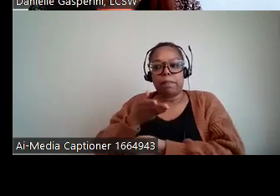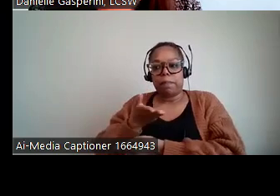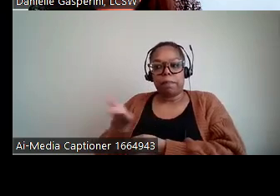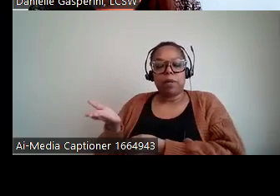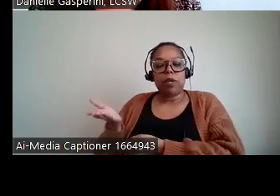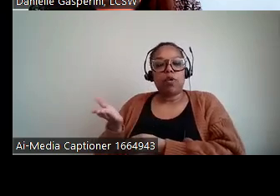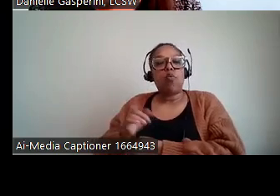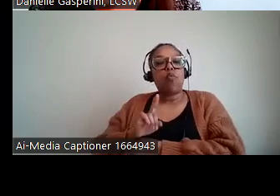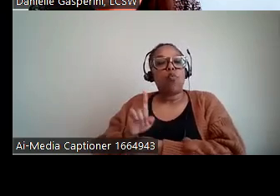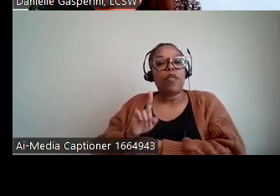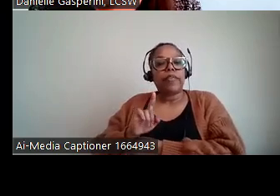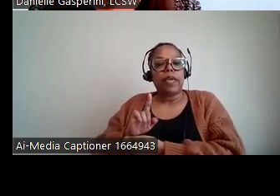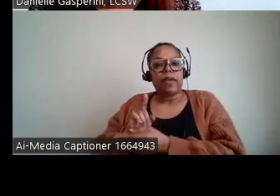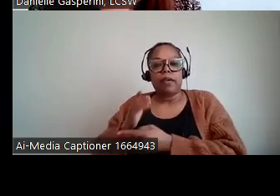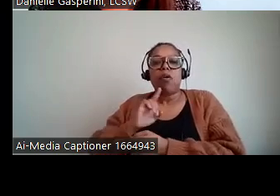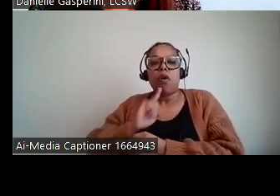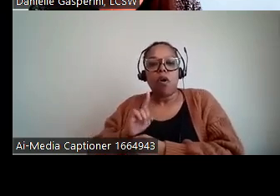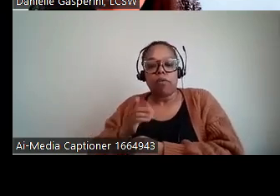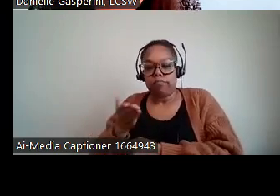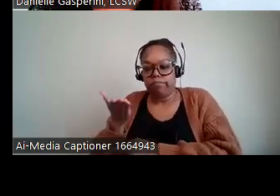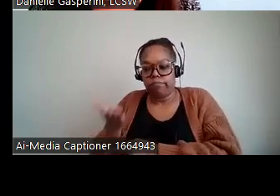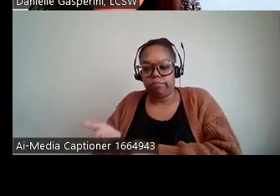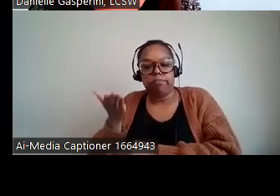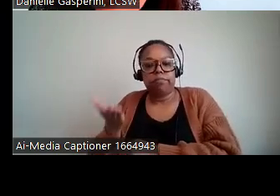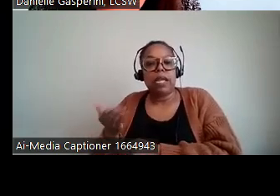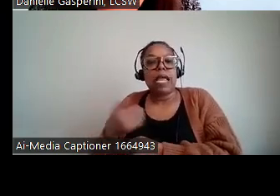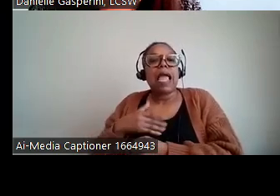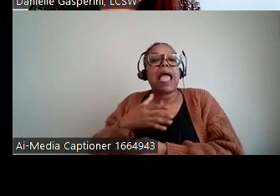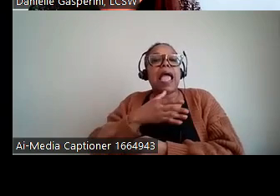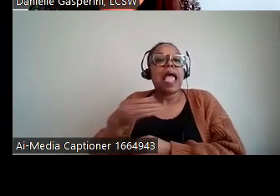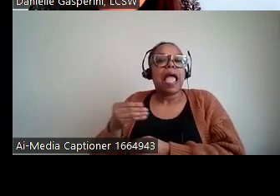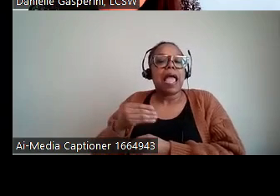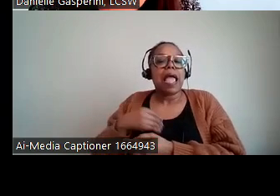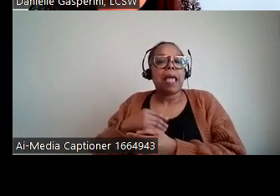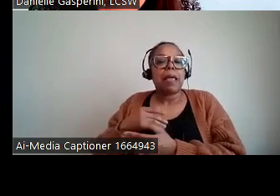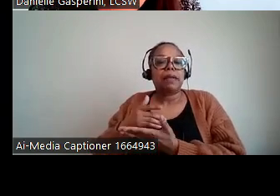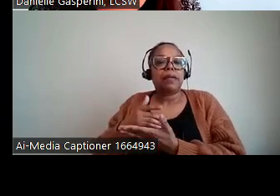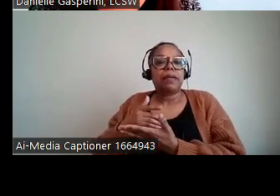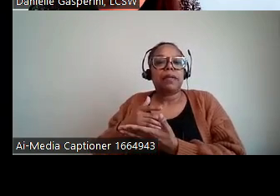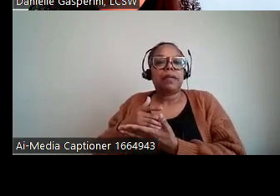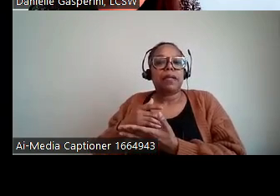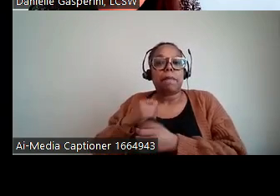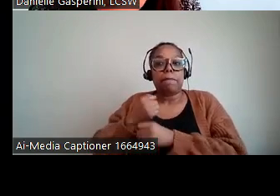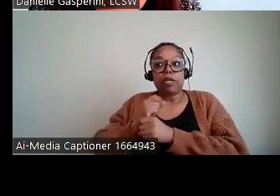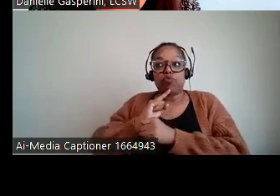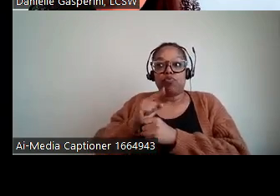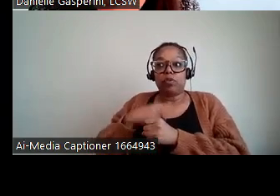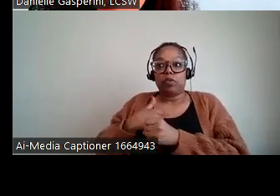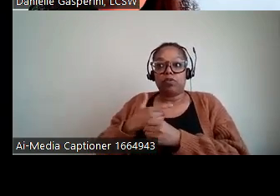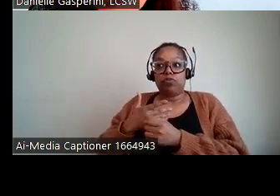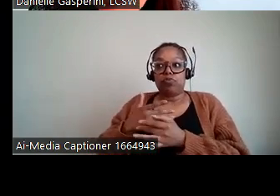them at the time that they ask for help, and mobilizing all of the community supports that are out there